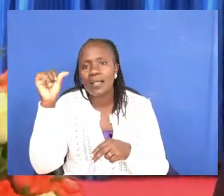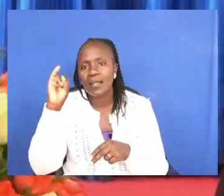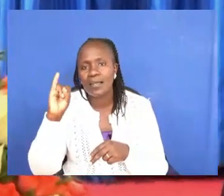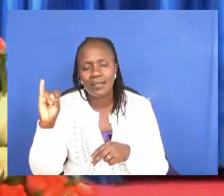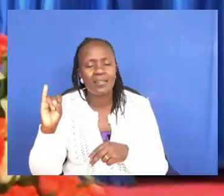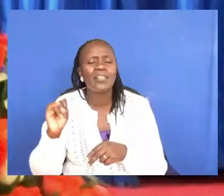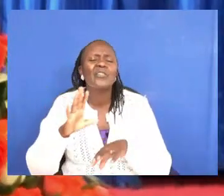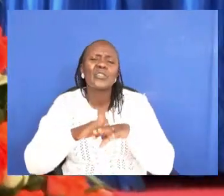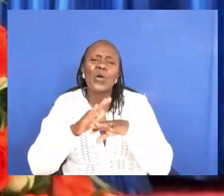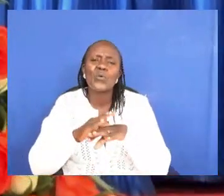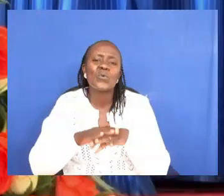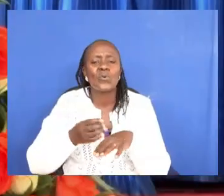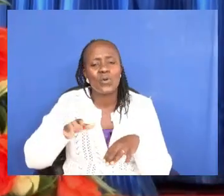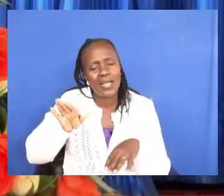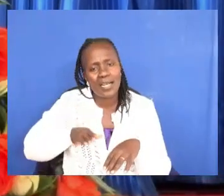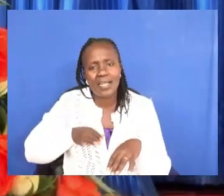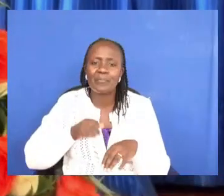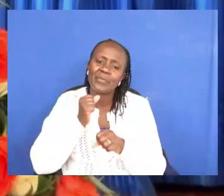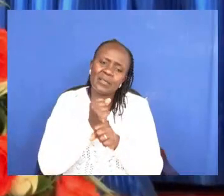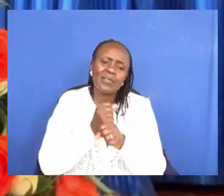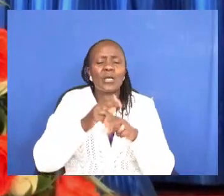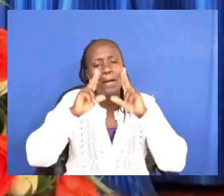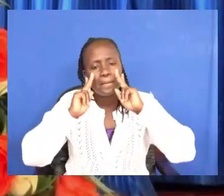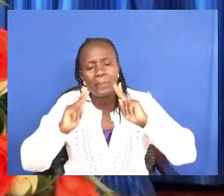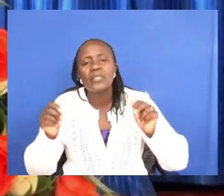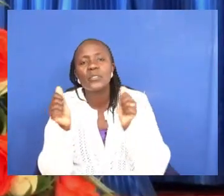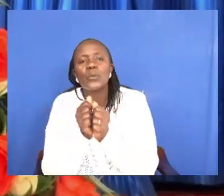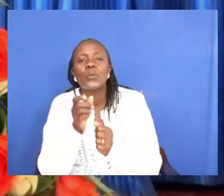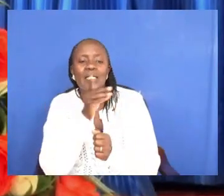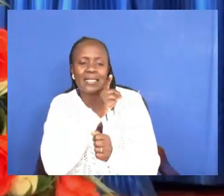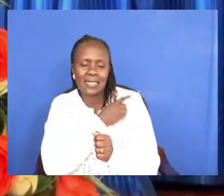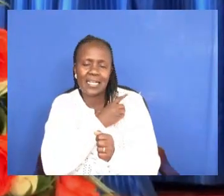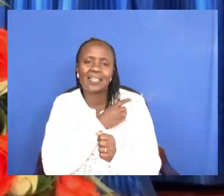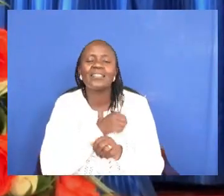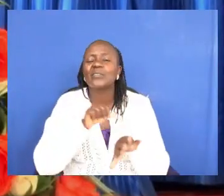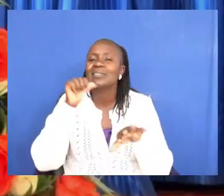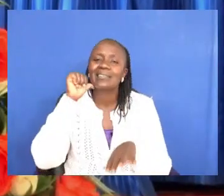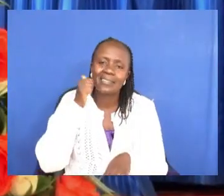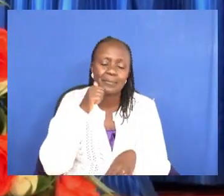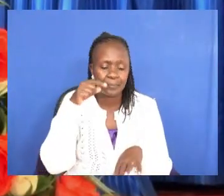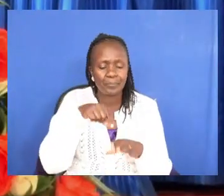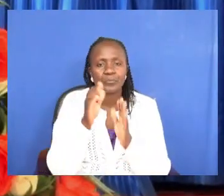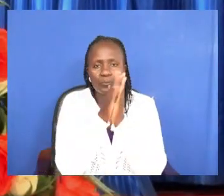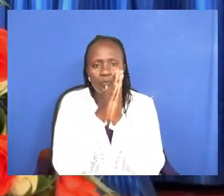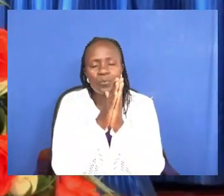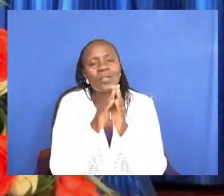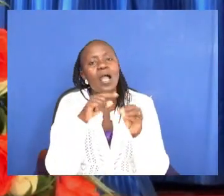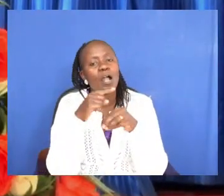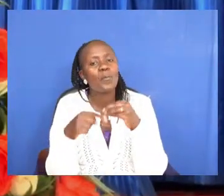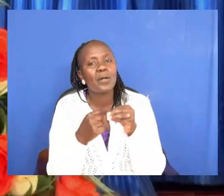she was very kind and went to make peace with David. That was really nice. And today's story is all